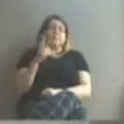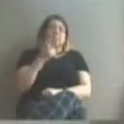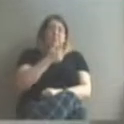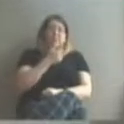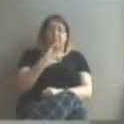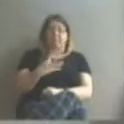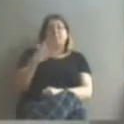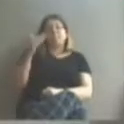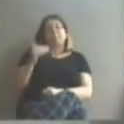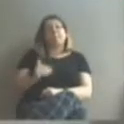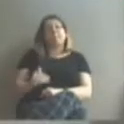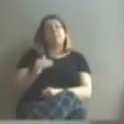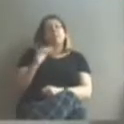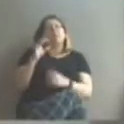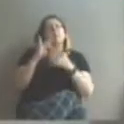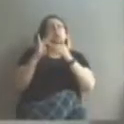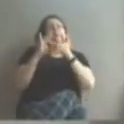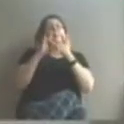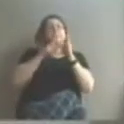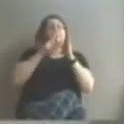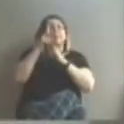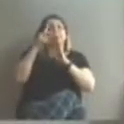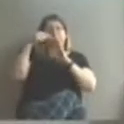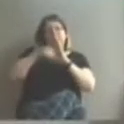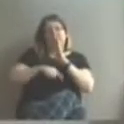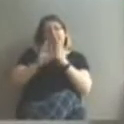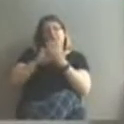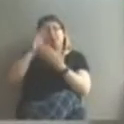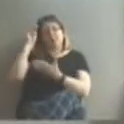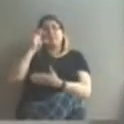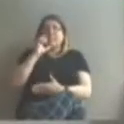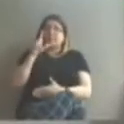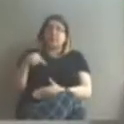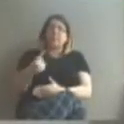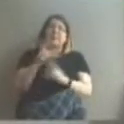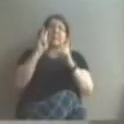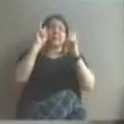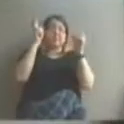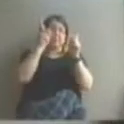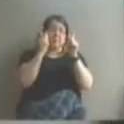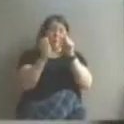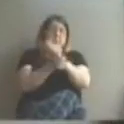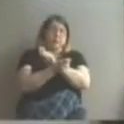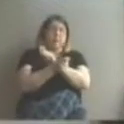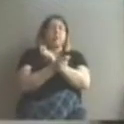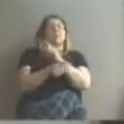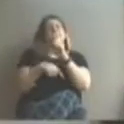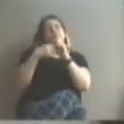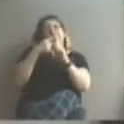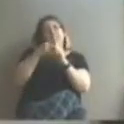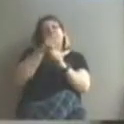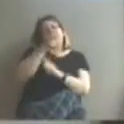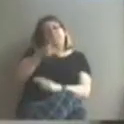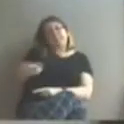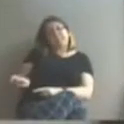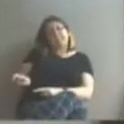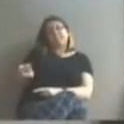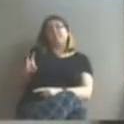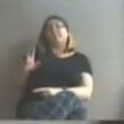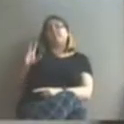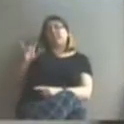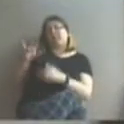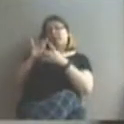four. The coordinator of professional and deeper learning, so that is not only a title change, but is also a movement. So historically,